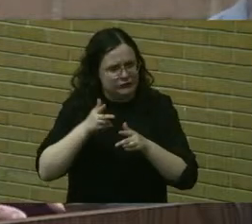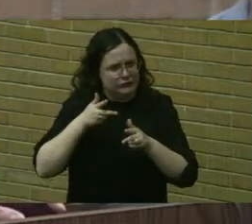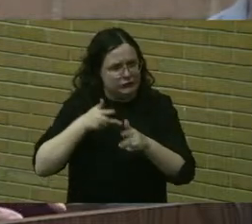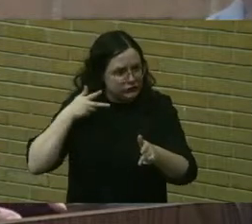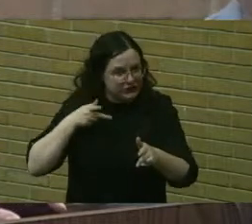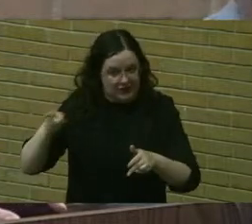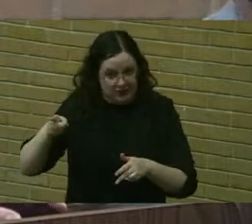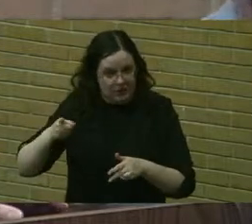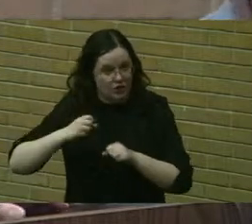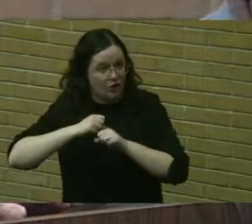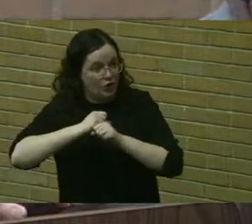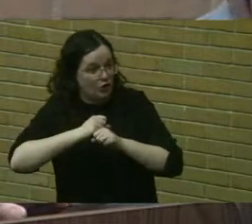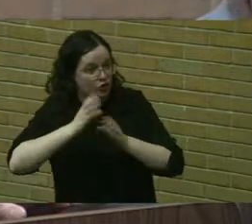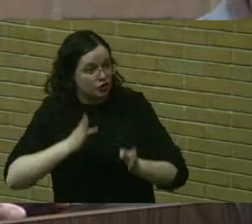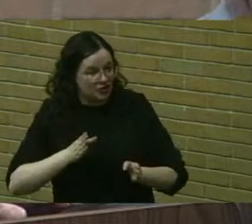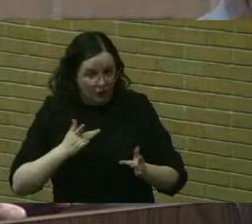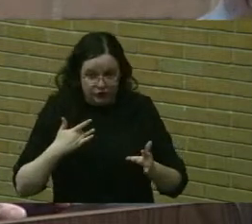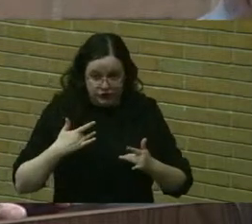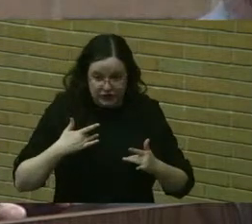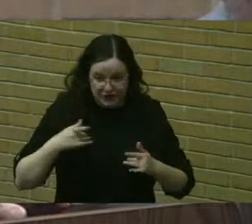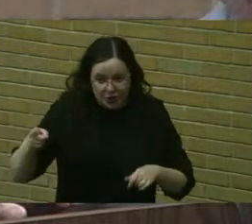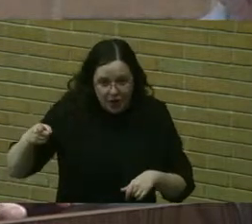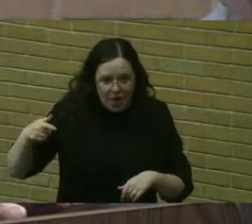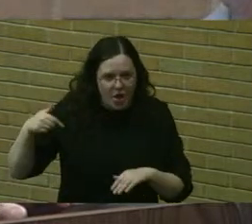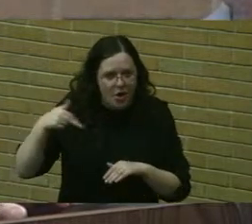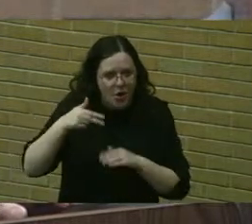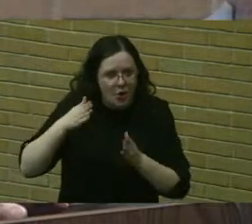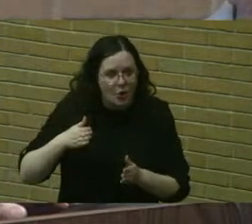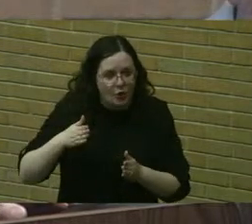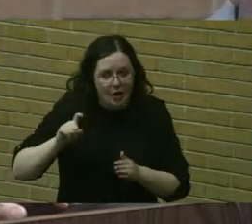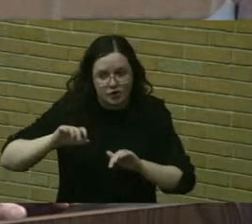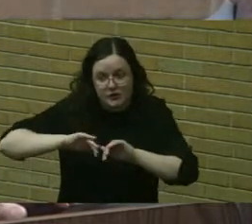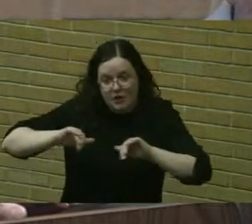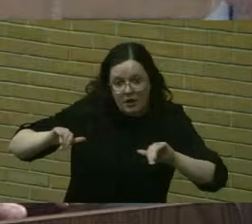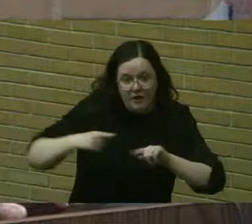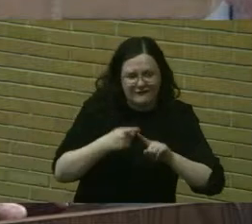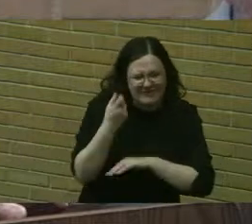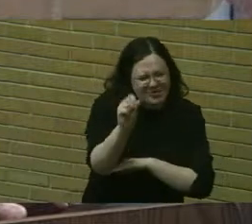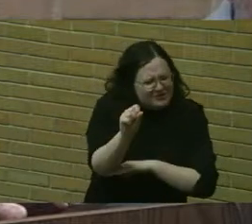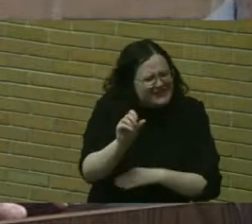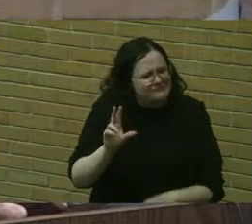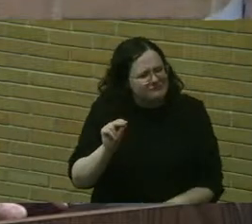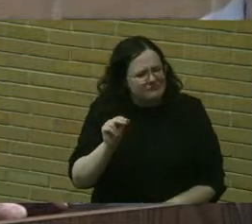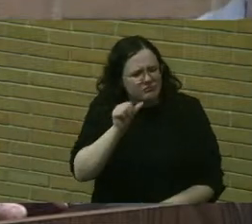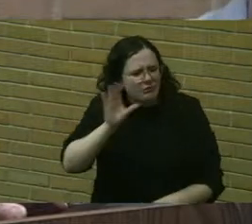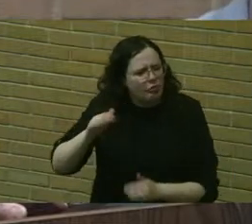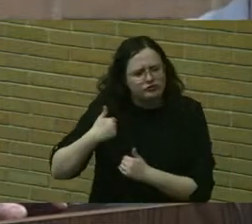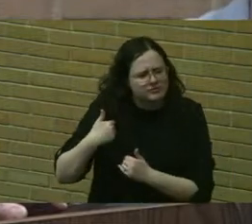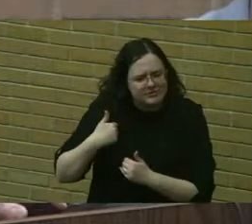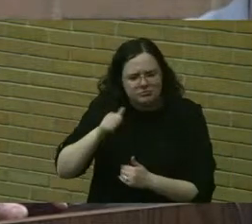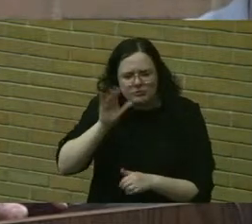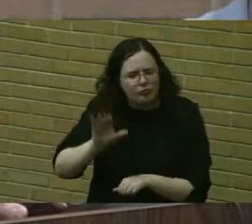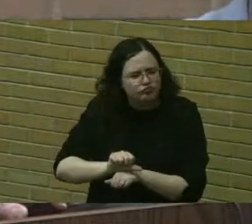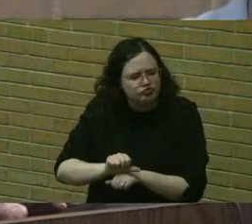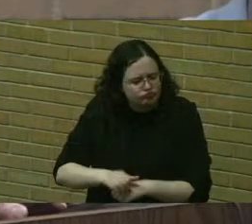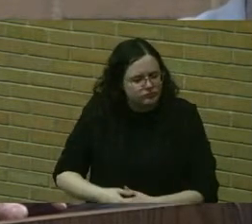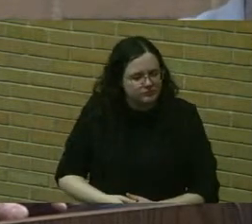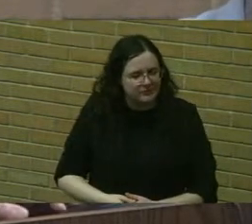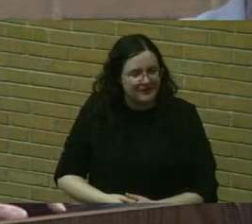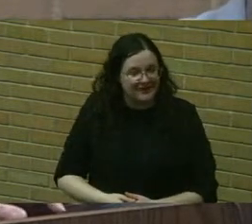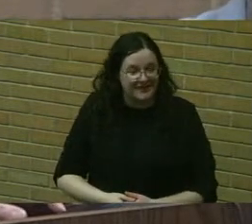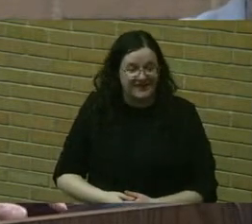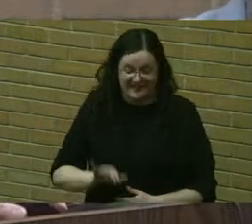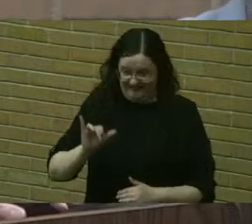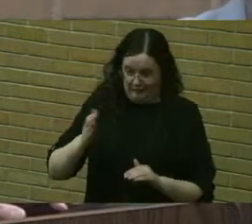to worry about keeping pedestrians away from the protests or the added